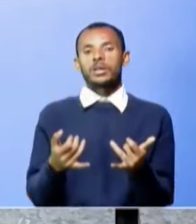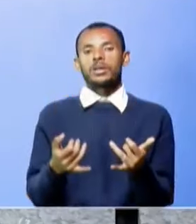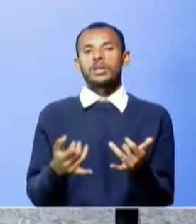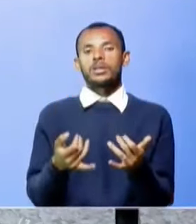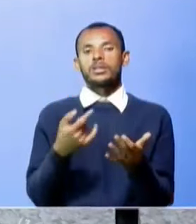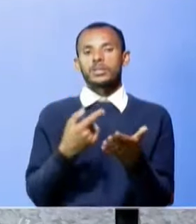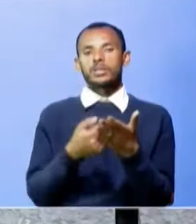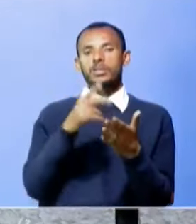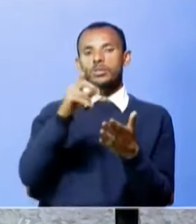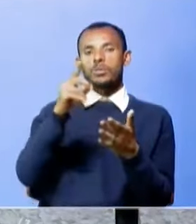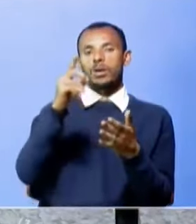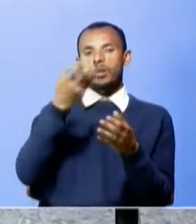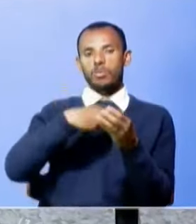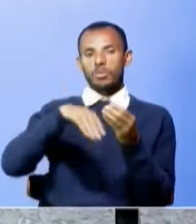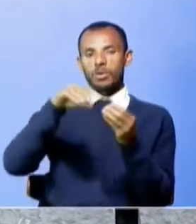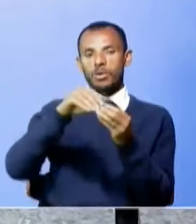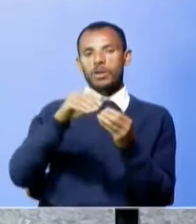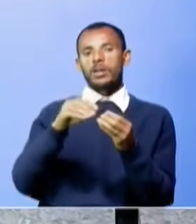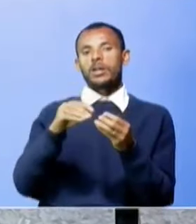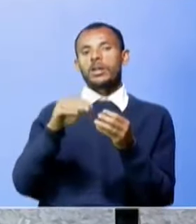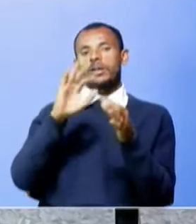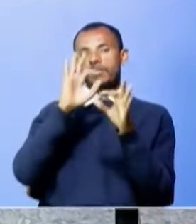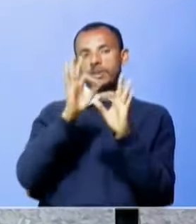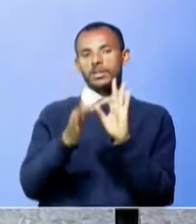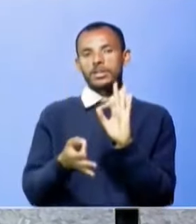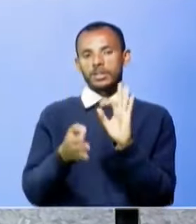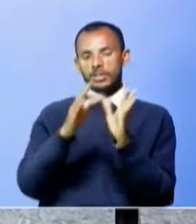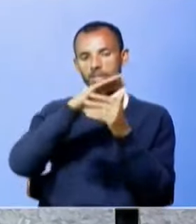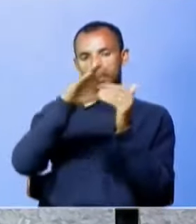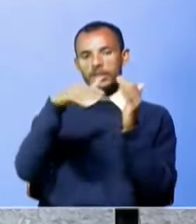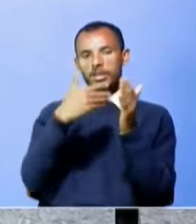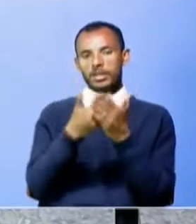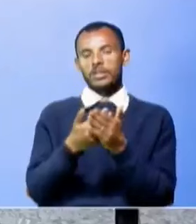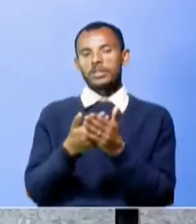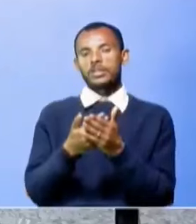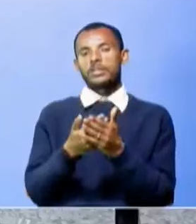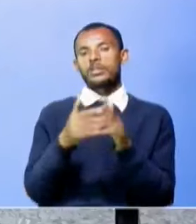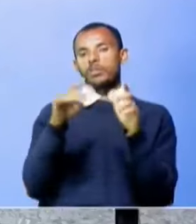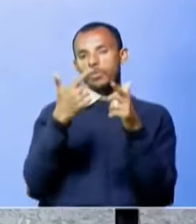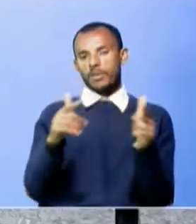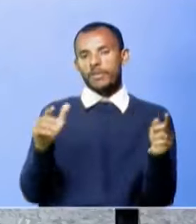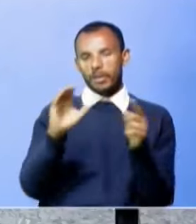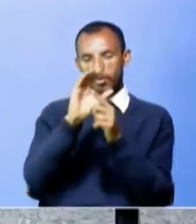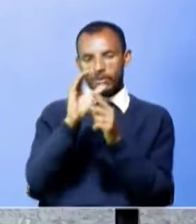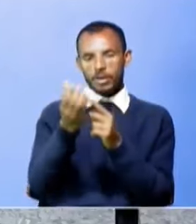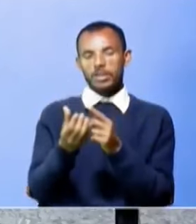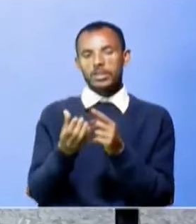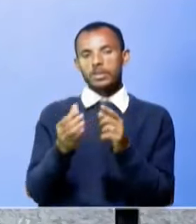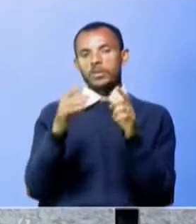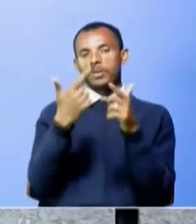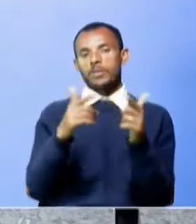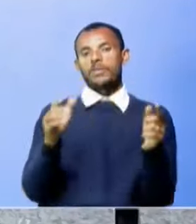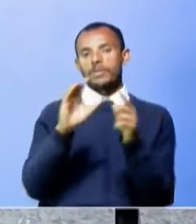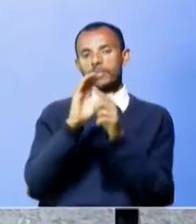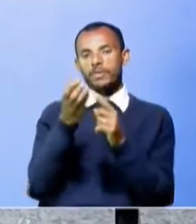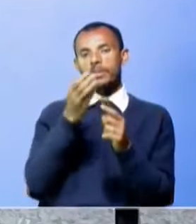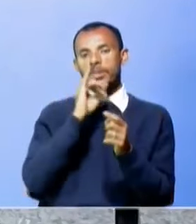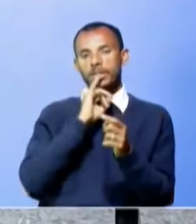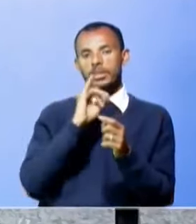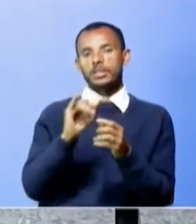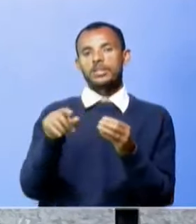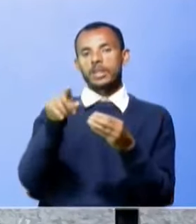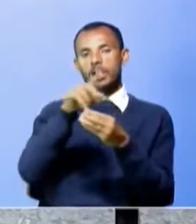There is one more definition, which is about generally the probability of an event. The probability of an event is